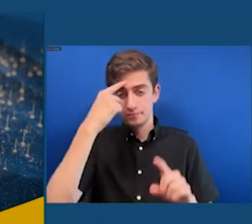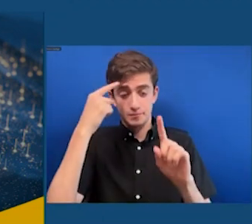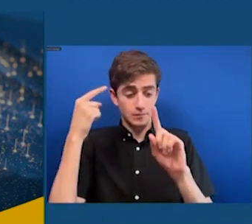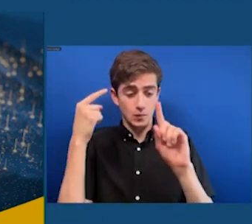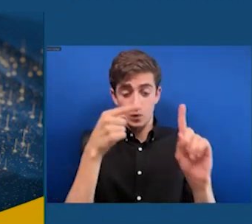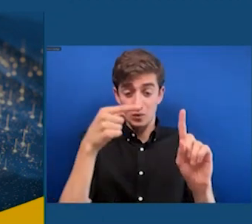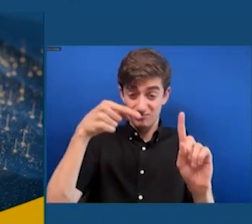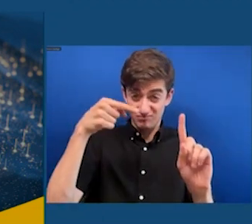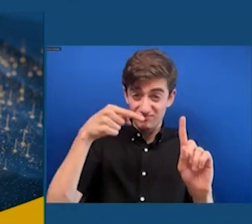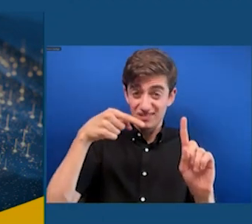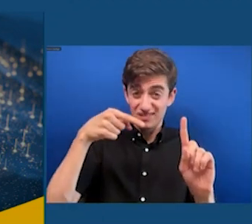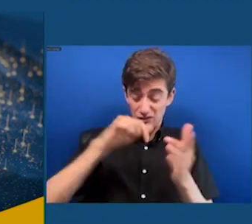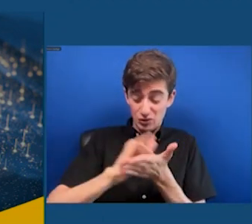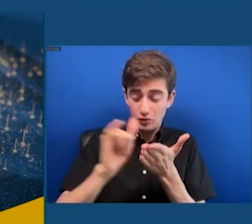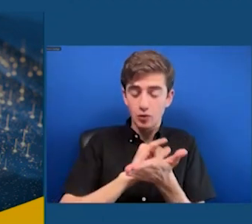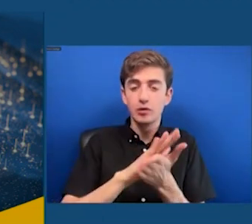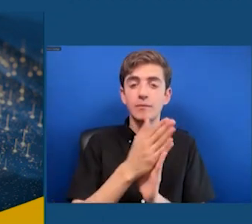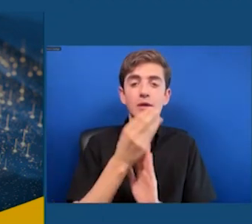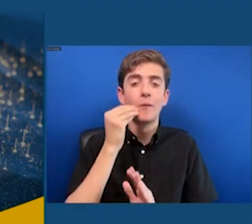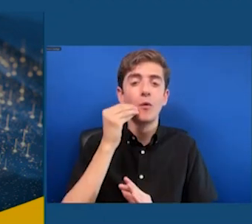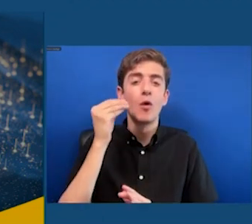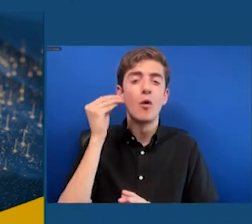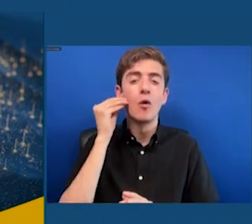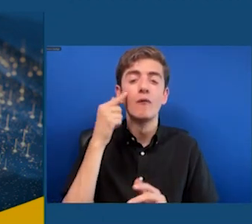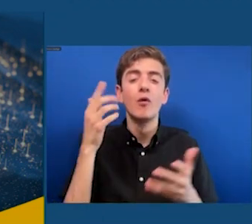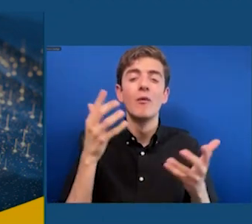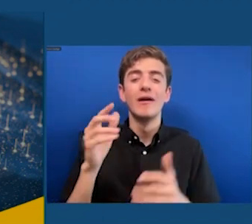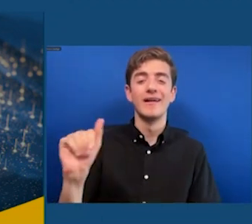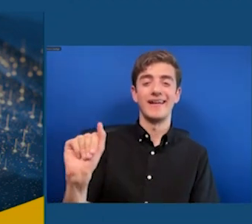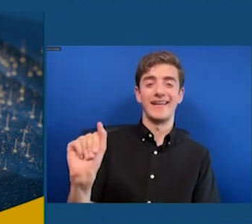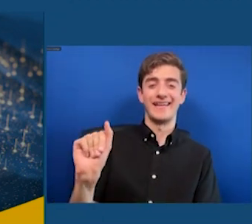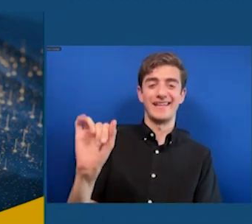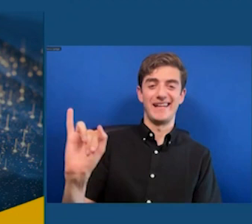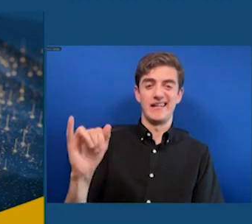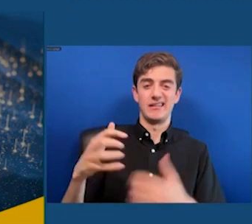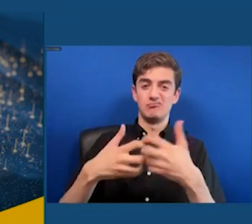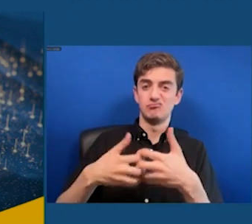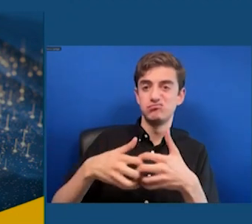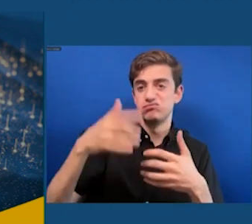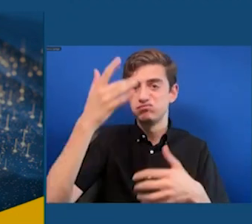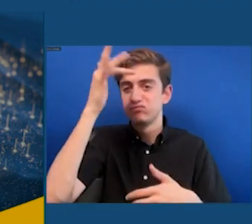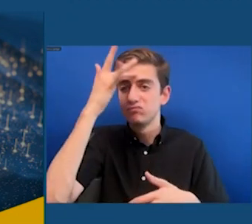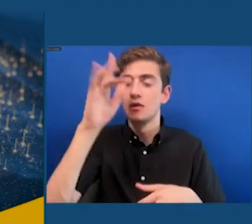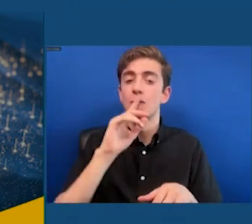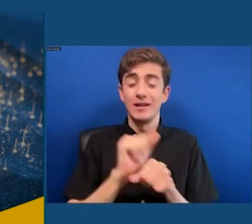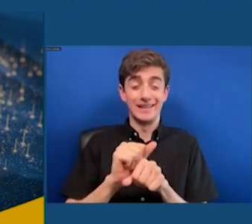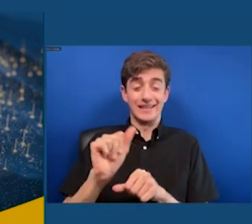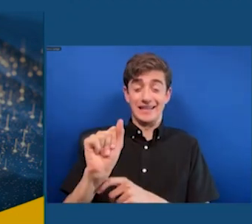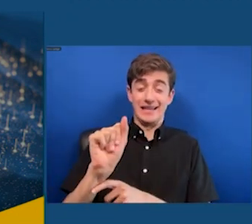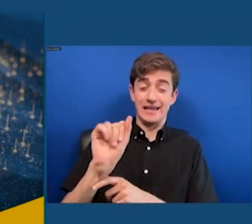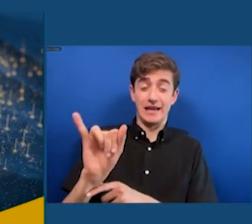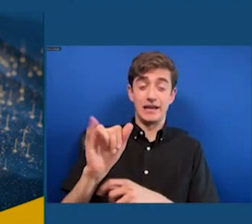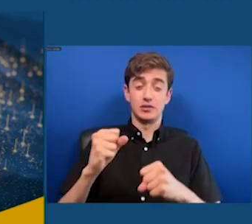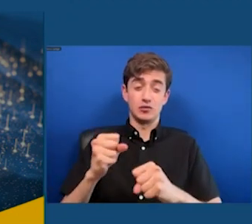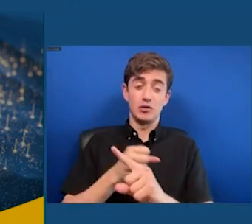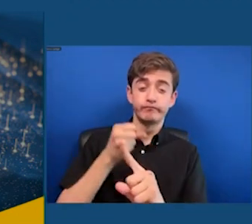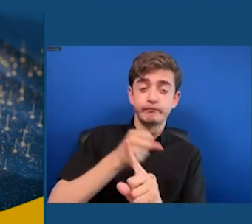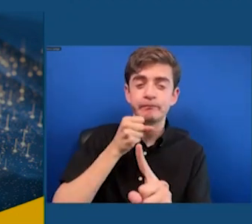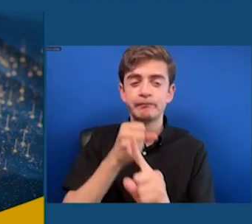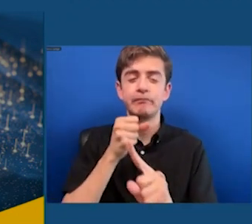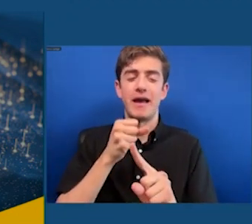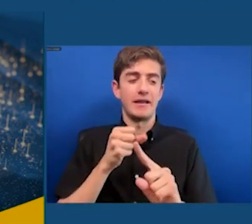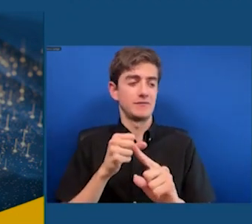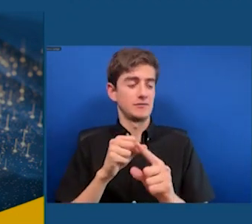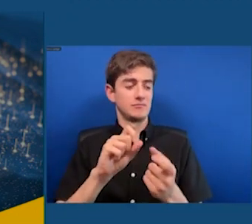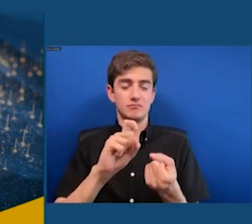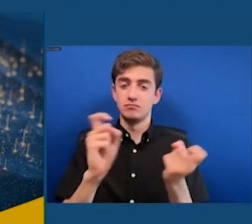artificial intelligence industry. AI is the single most impactful technological commercial advancement since the invention